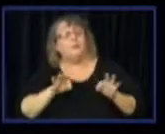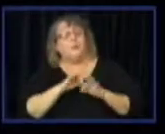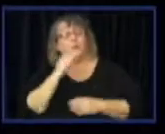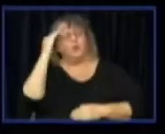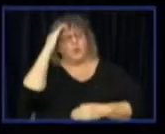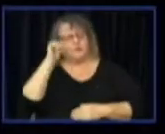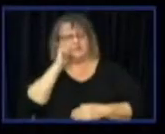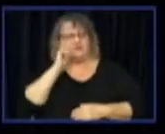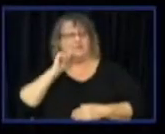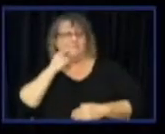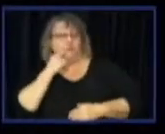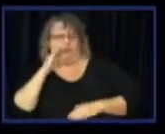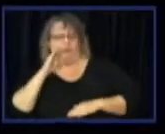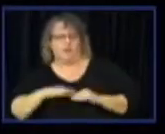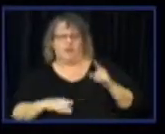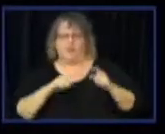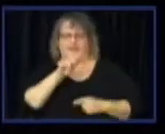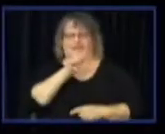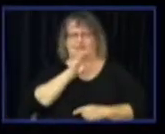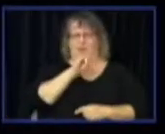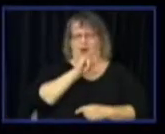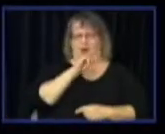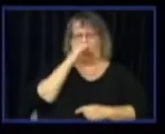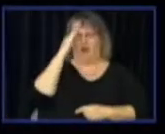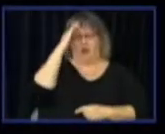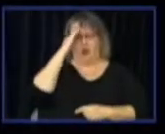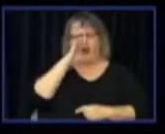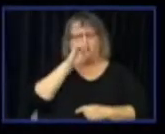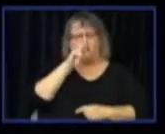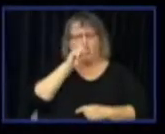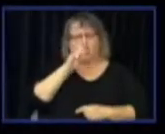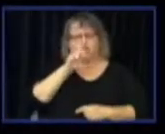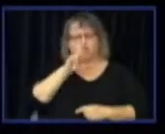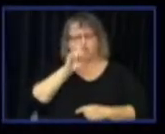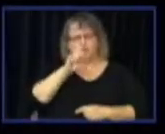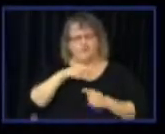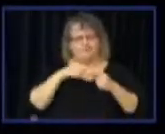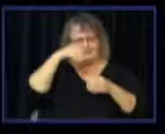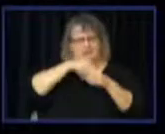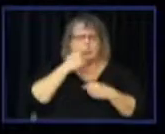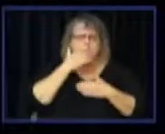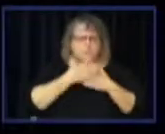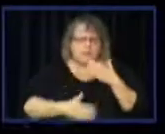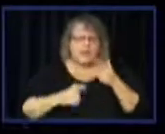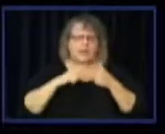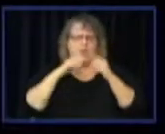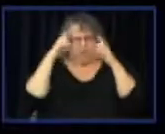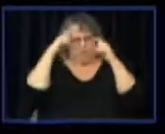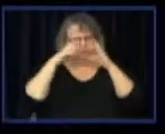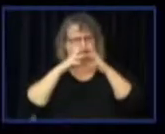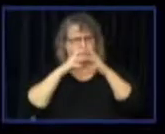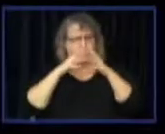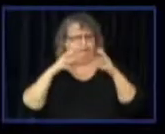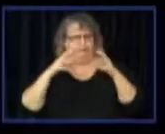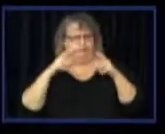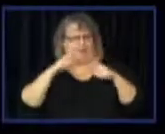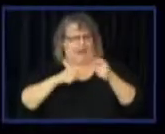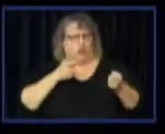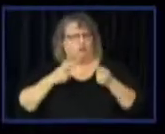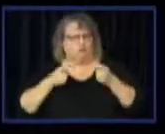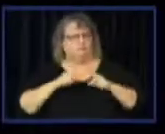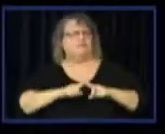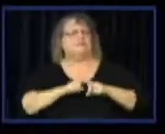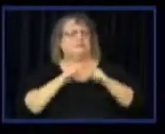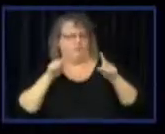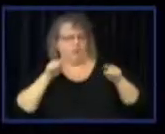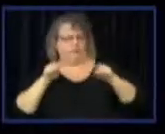not as severe as the kind of brain injury that causes contusions, bleeding, and fulminant swelling that can't be controlled.